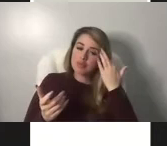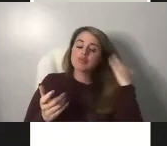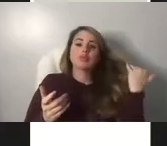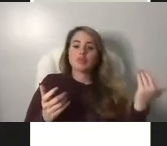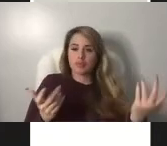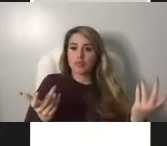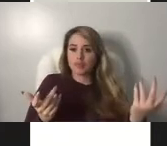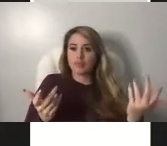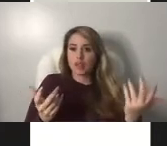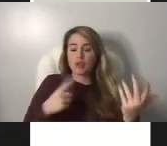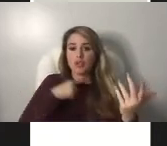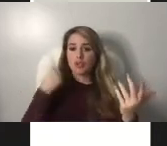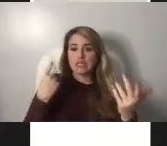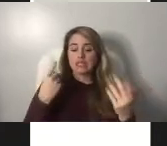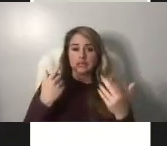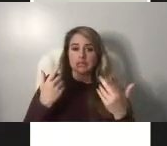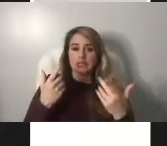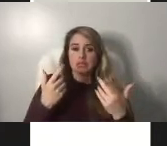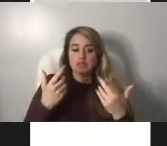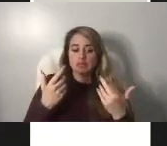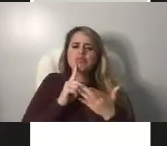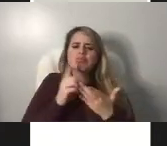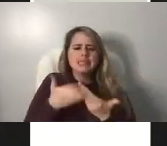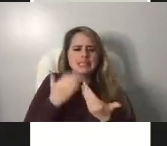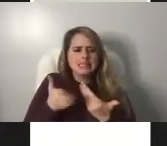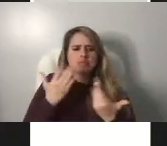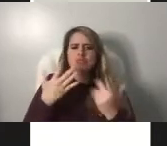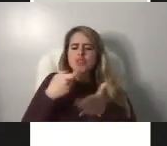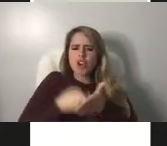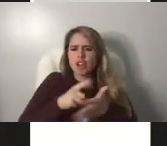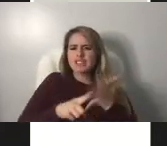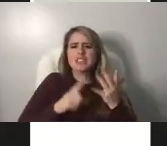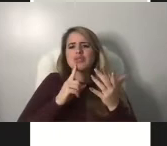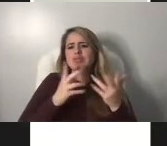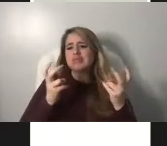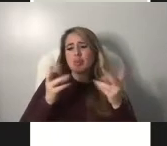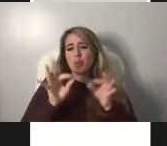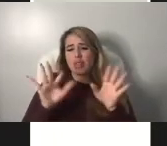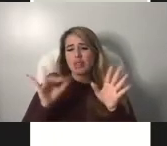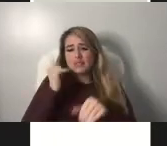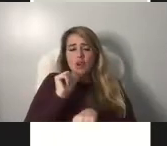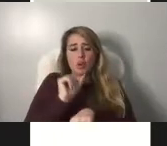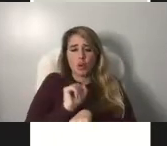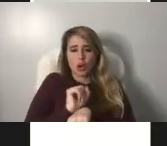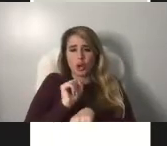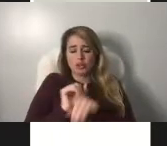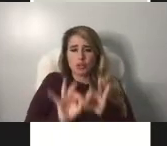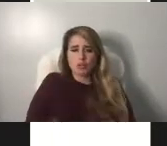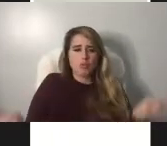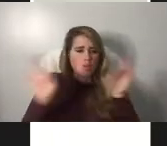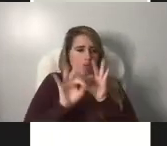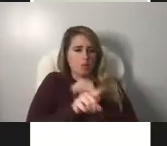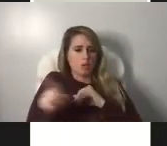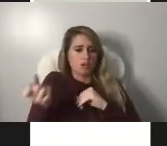of administering these, the ease of administration, the cost, it's all sort of worthless if they don't work. So we really have to understand, do